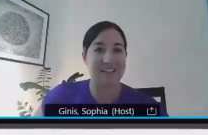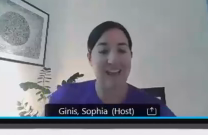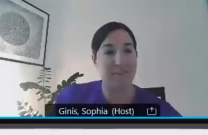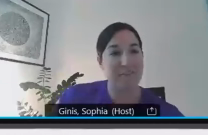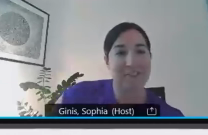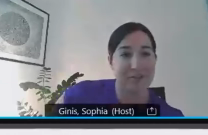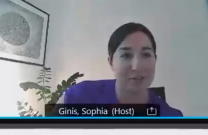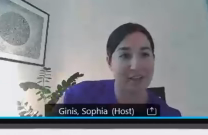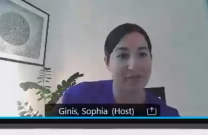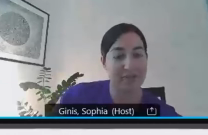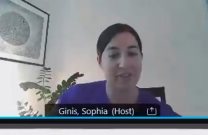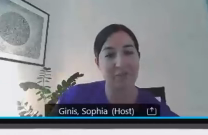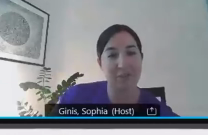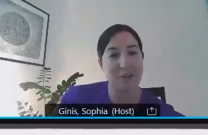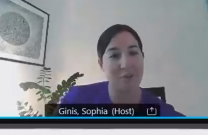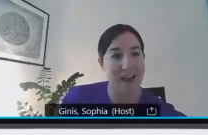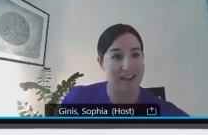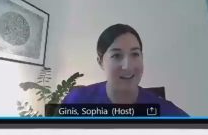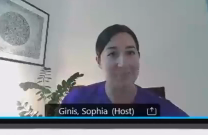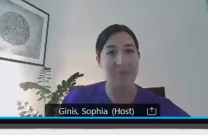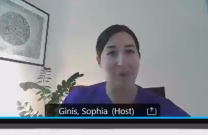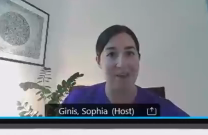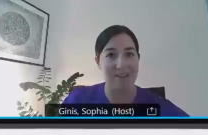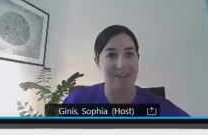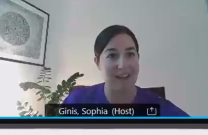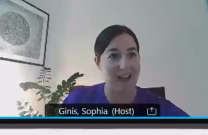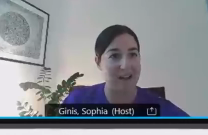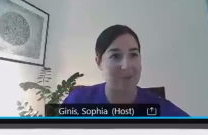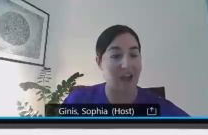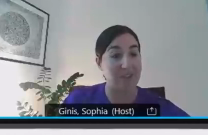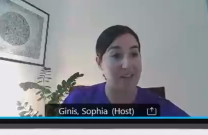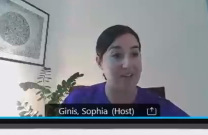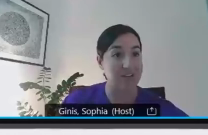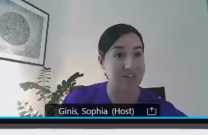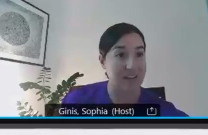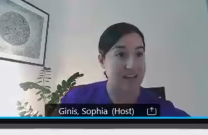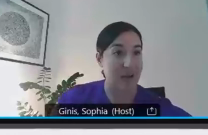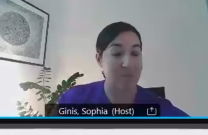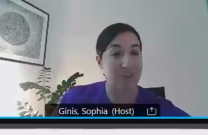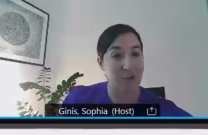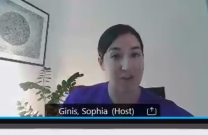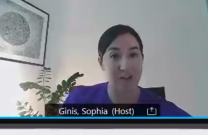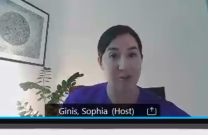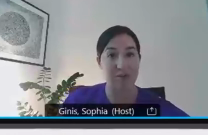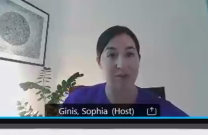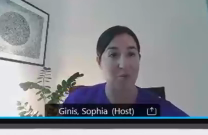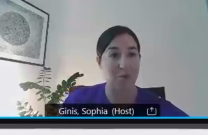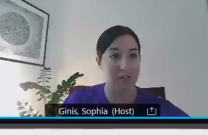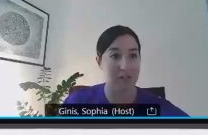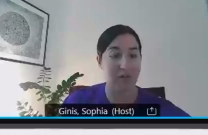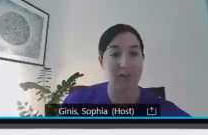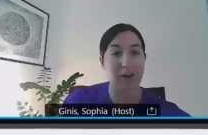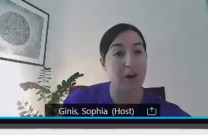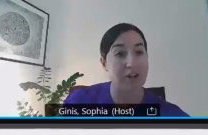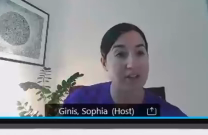conversation. Staff really loves to do that. We've had some of our best conversations in those venues, and so